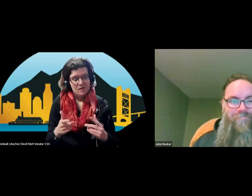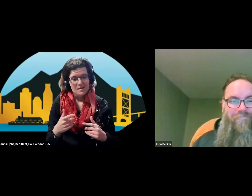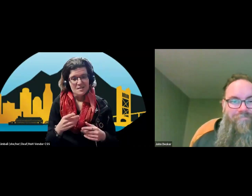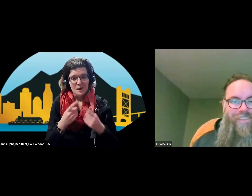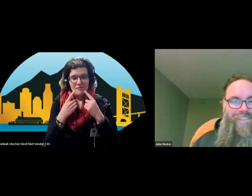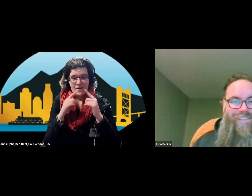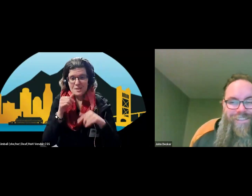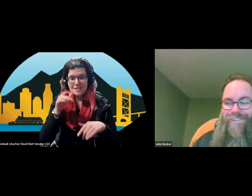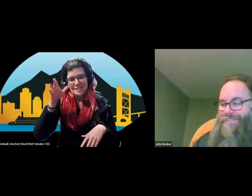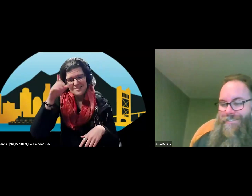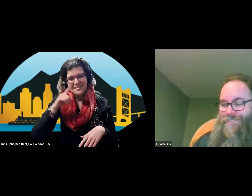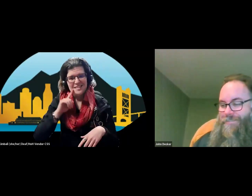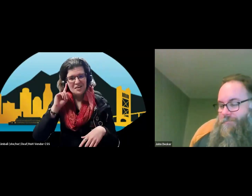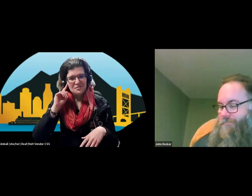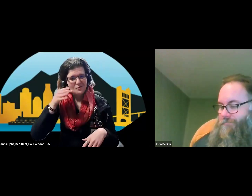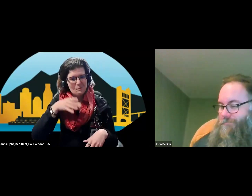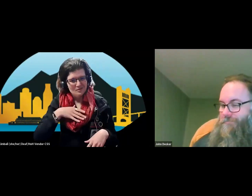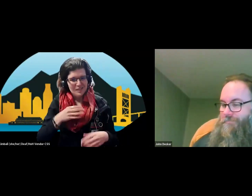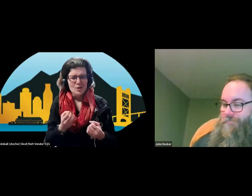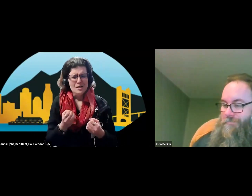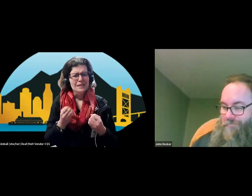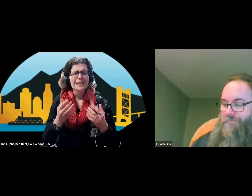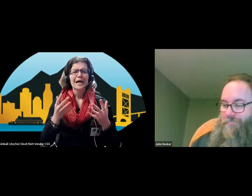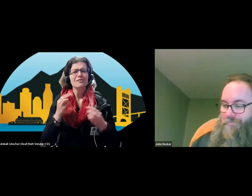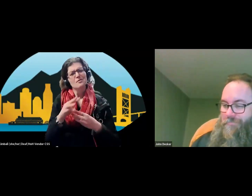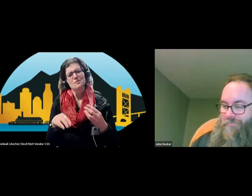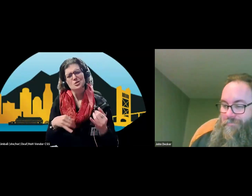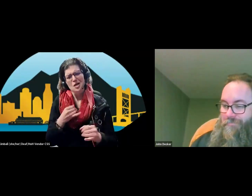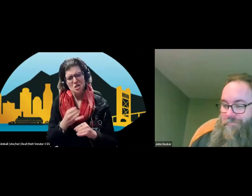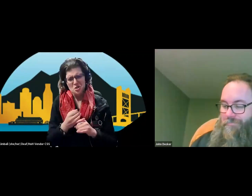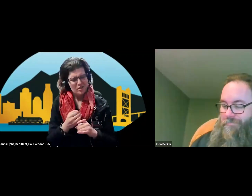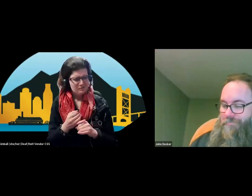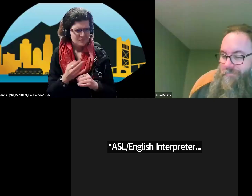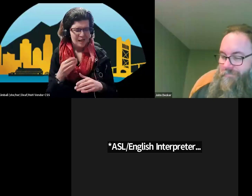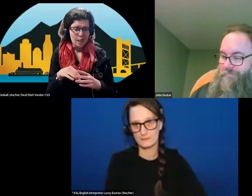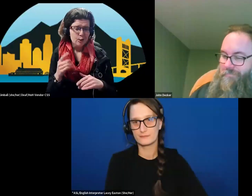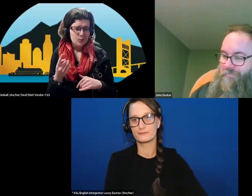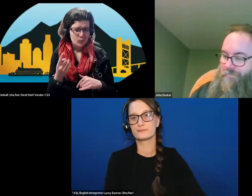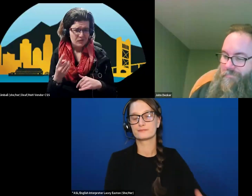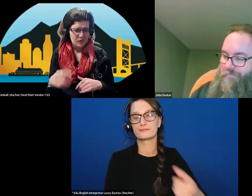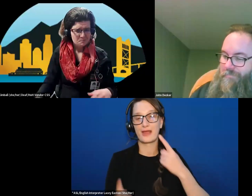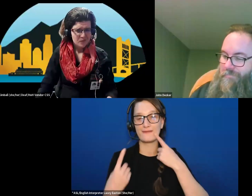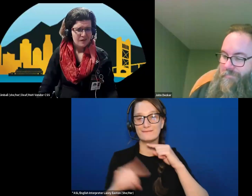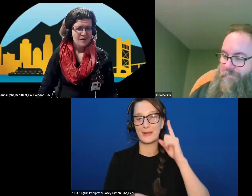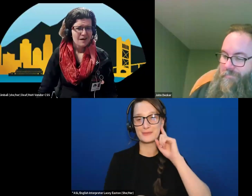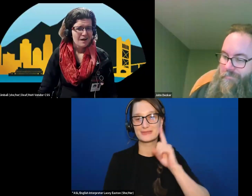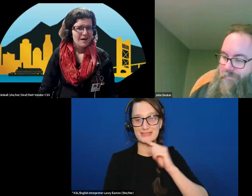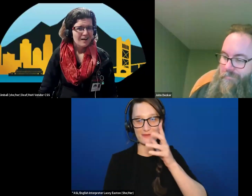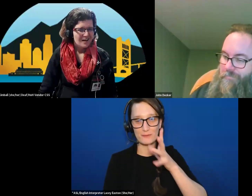email is about famous deaf women. And there's a lot of them internationally, and I included one of them.